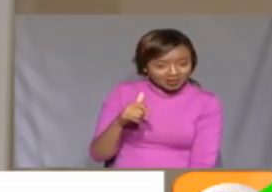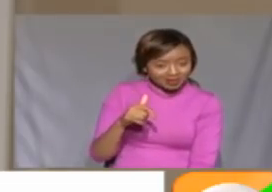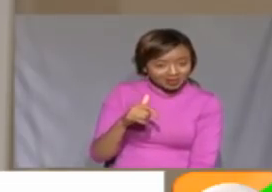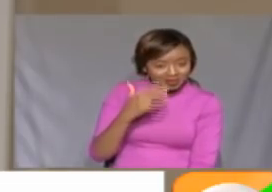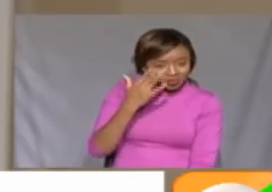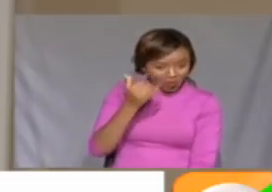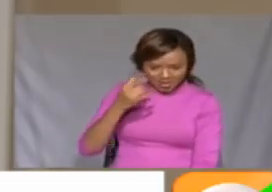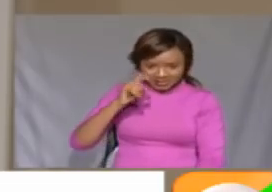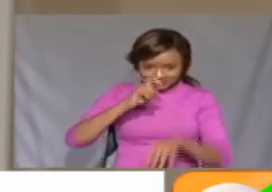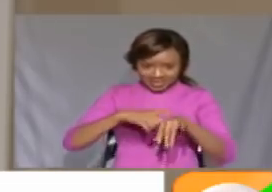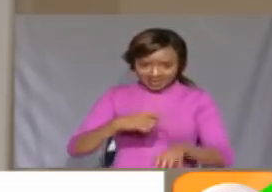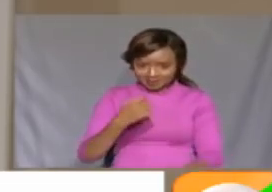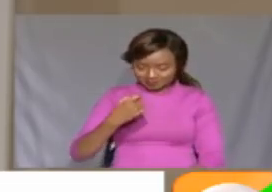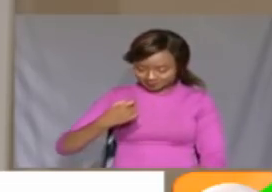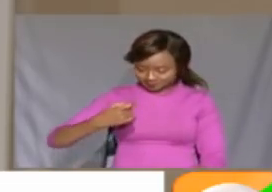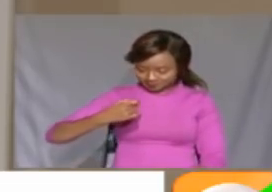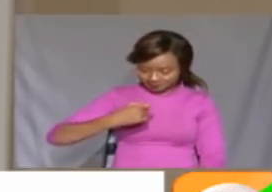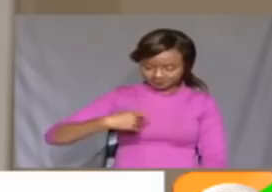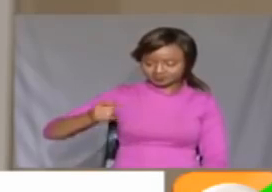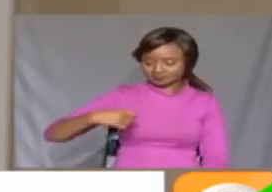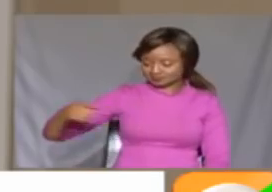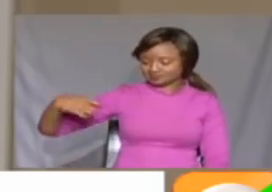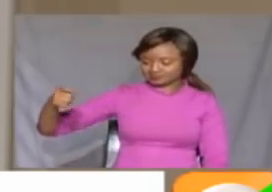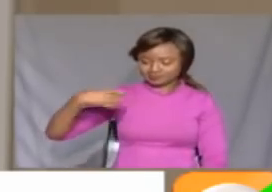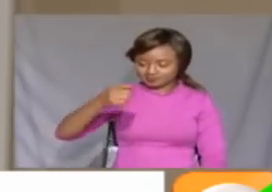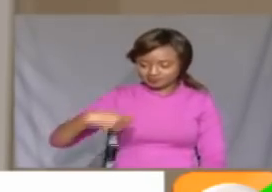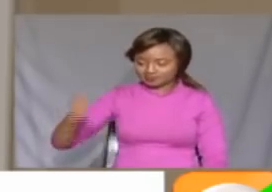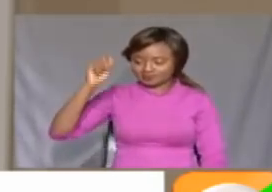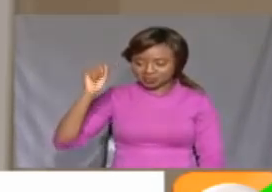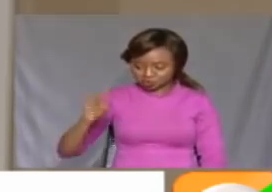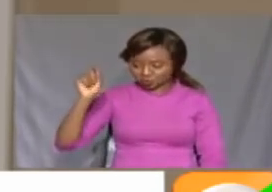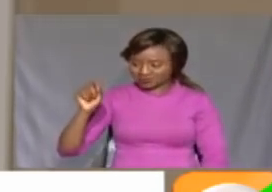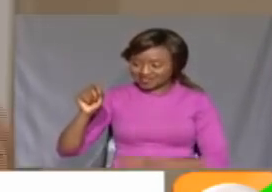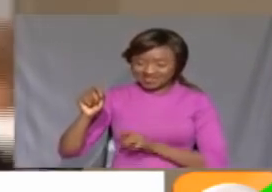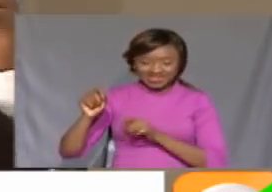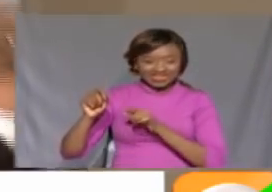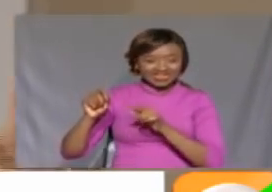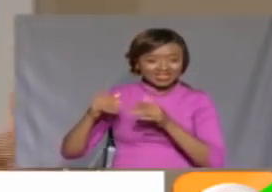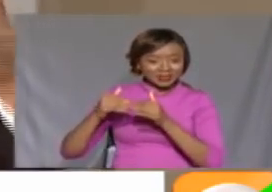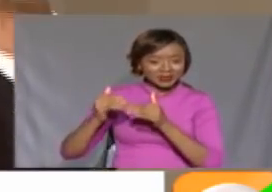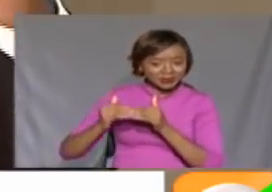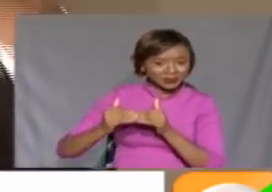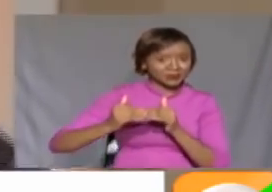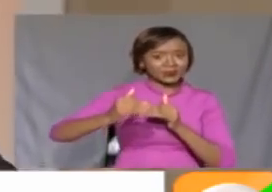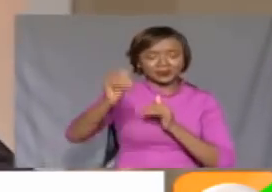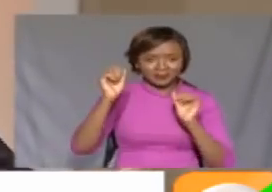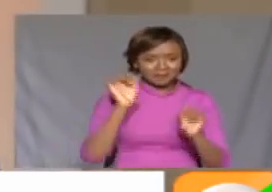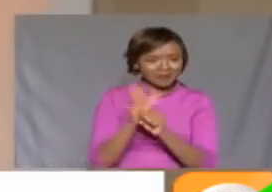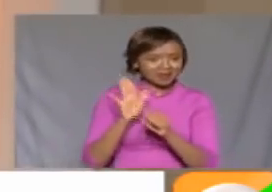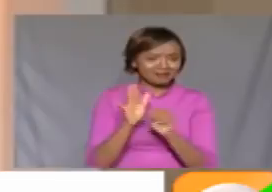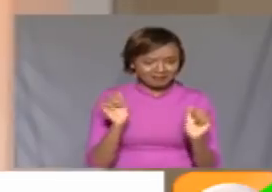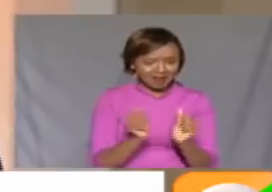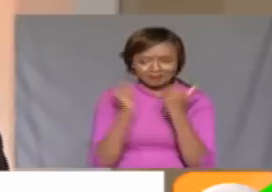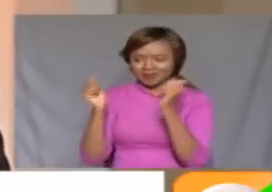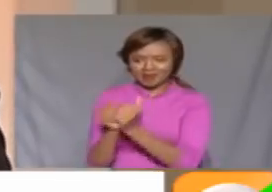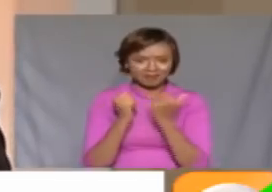a pen, very many things happen, and very monumental things happen. Actually, precedence setting. Mm.